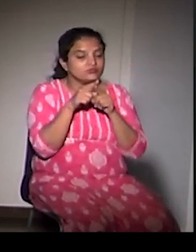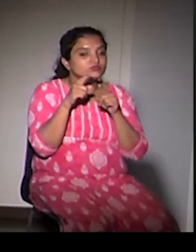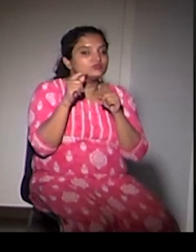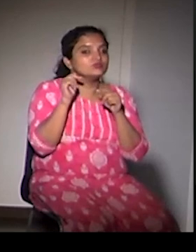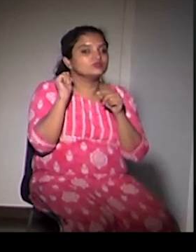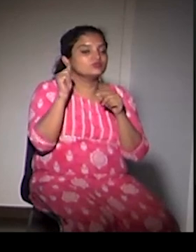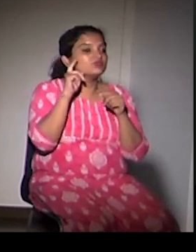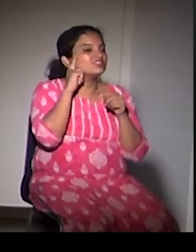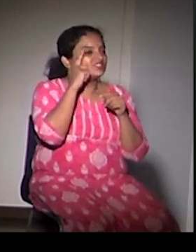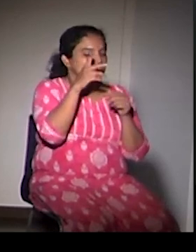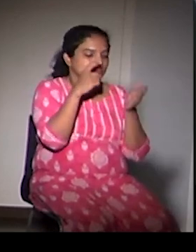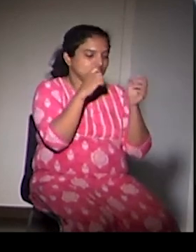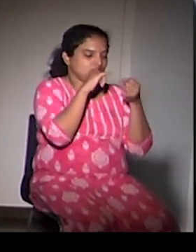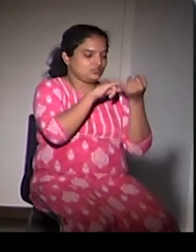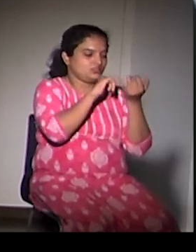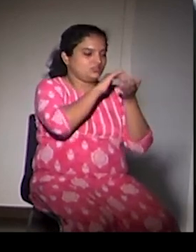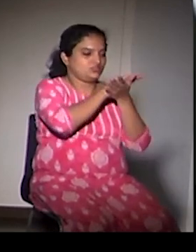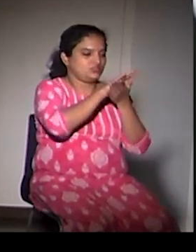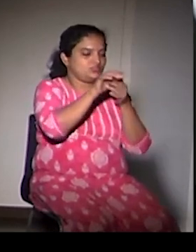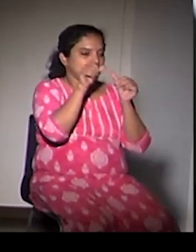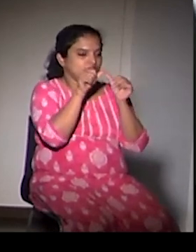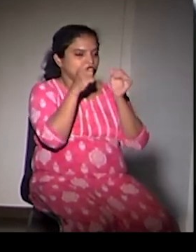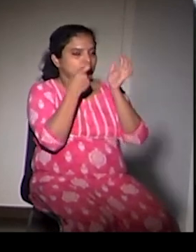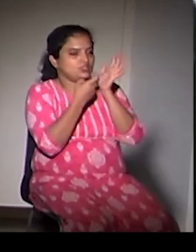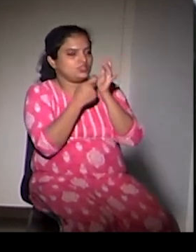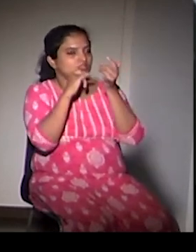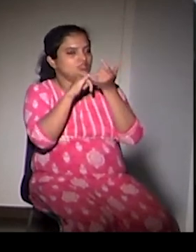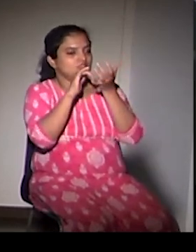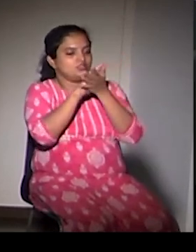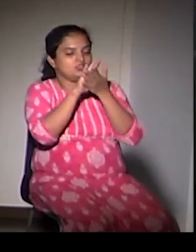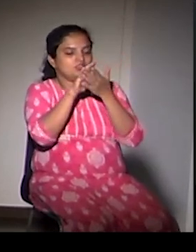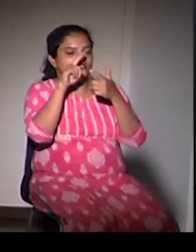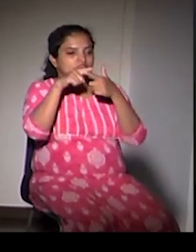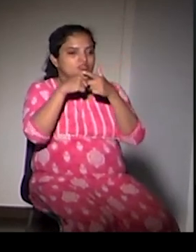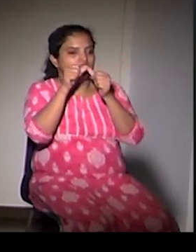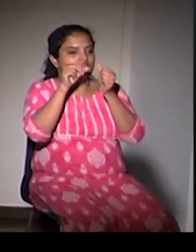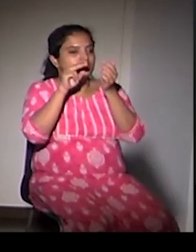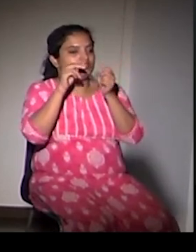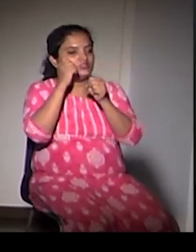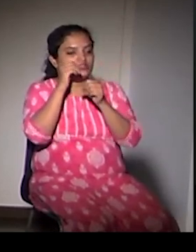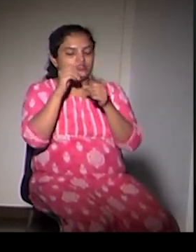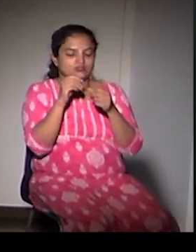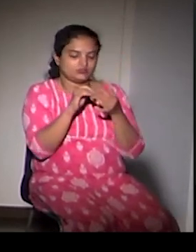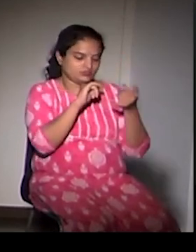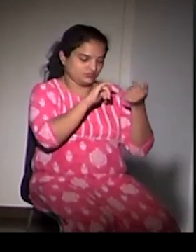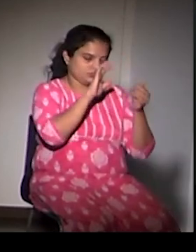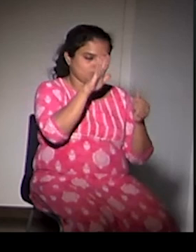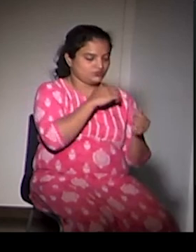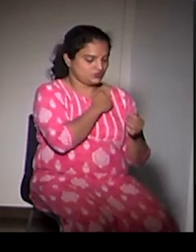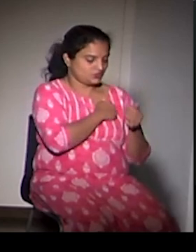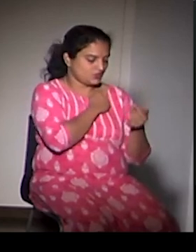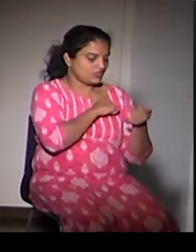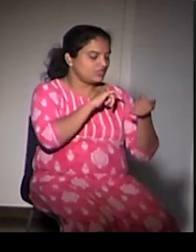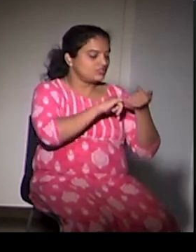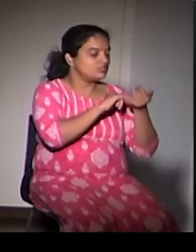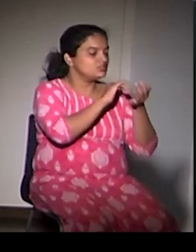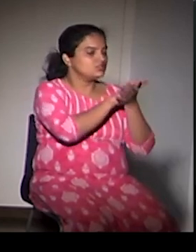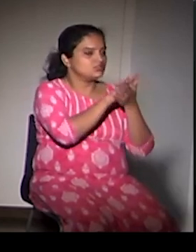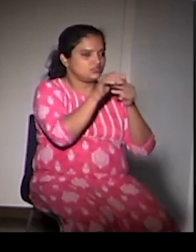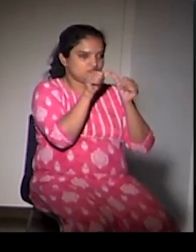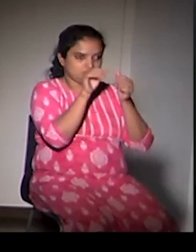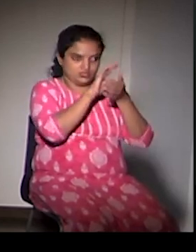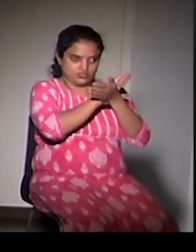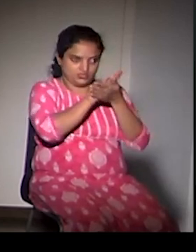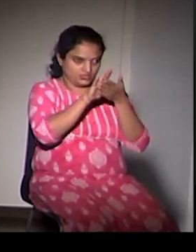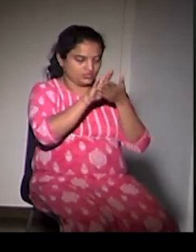of Shah Jahan. This is another sarai near Amritsar, the Amanat Khan Sarai, dated